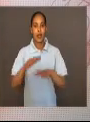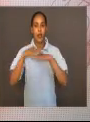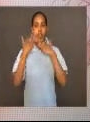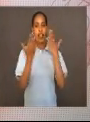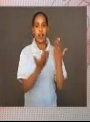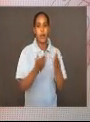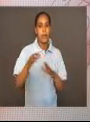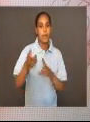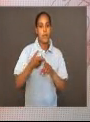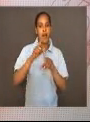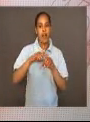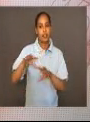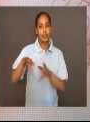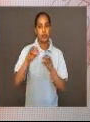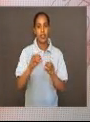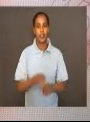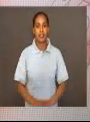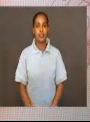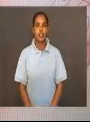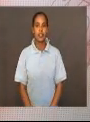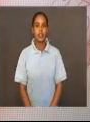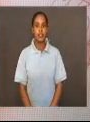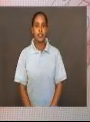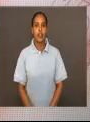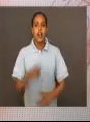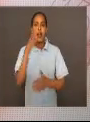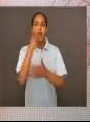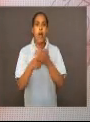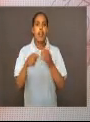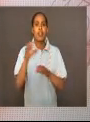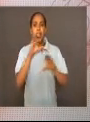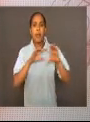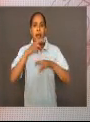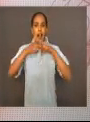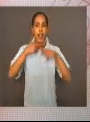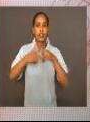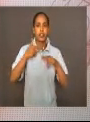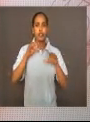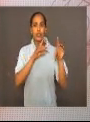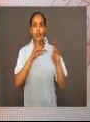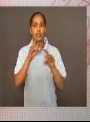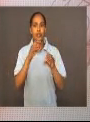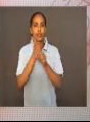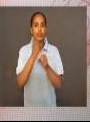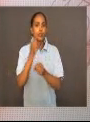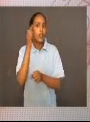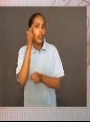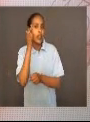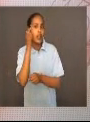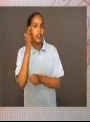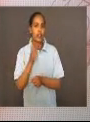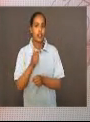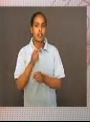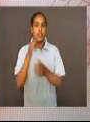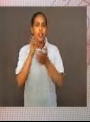Welcome back, students. What chemical reactions did you think of